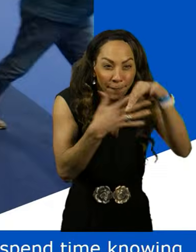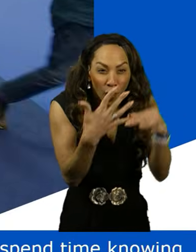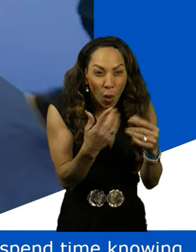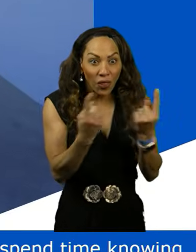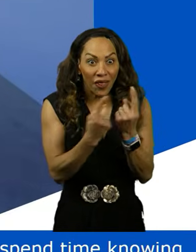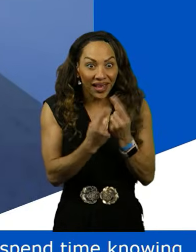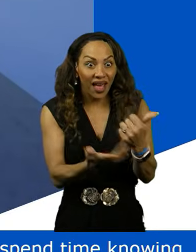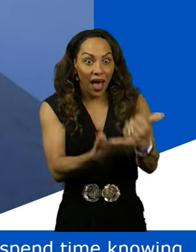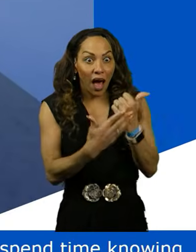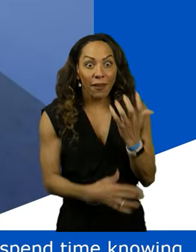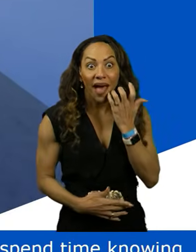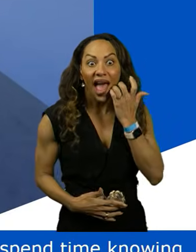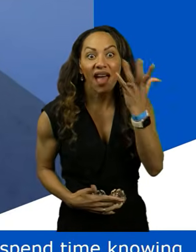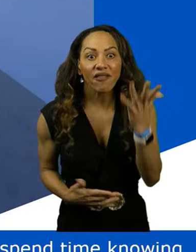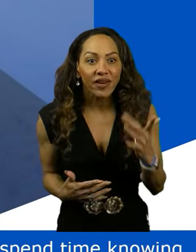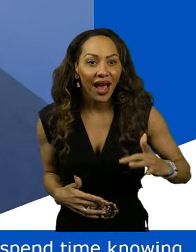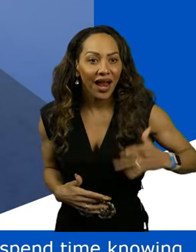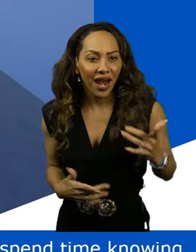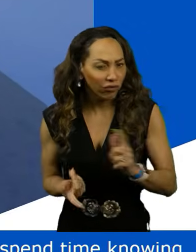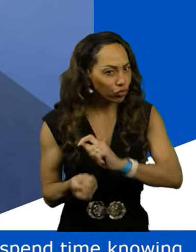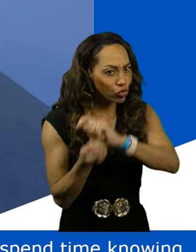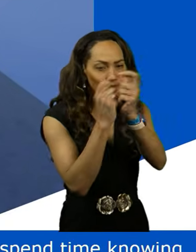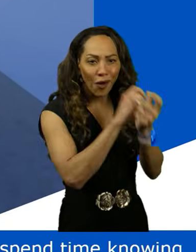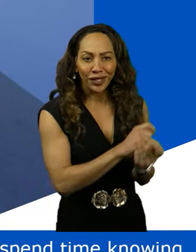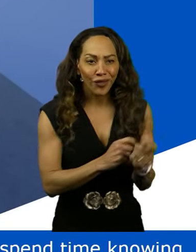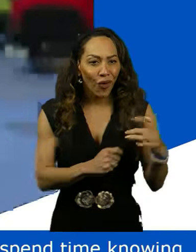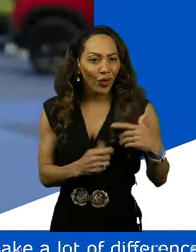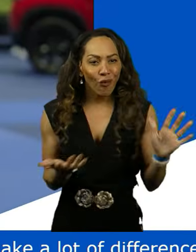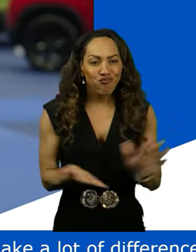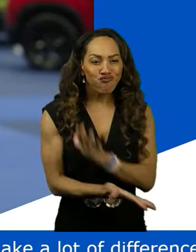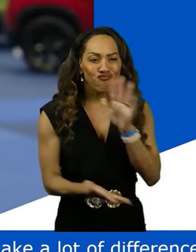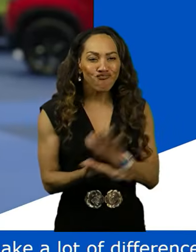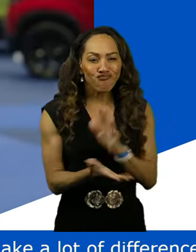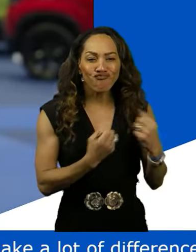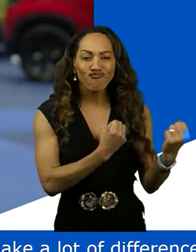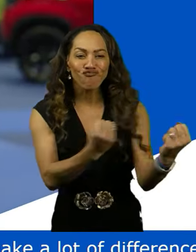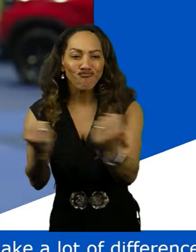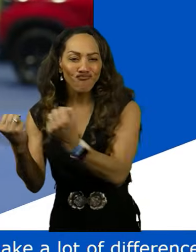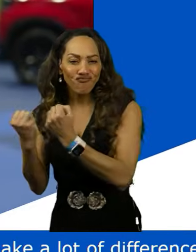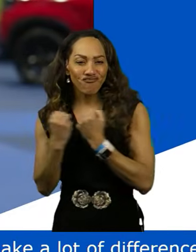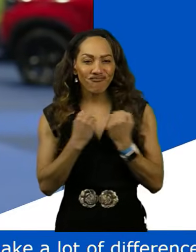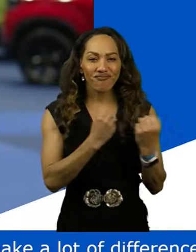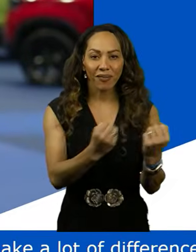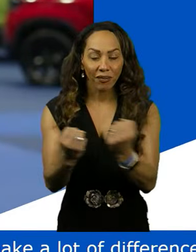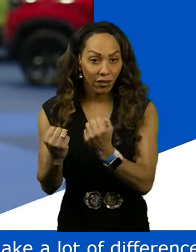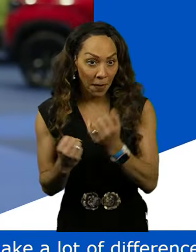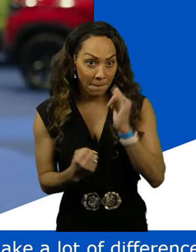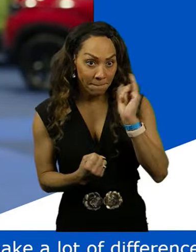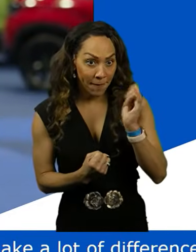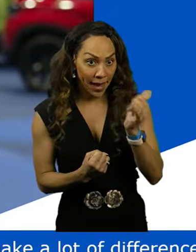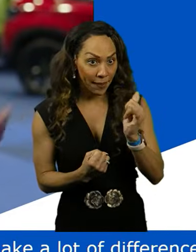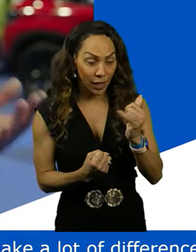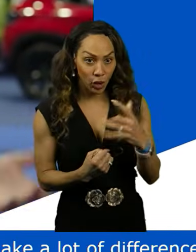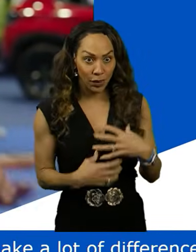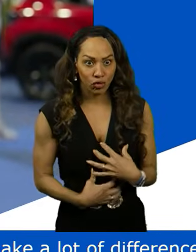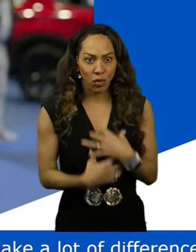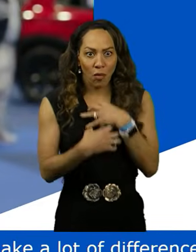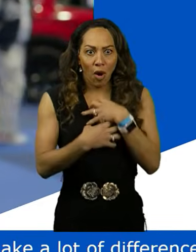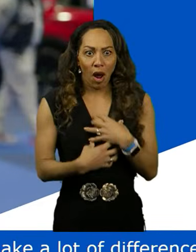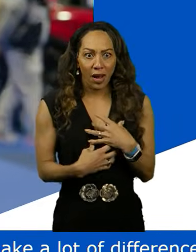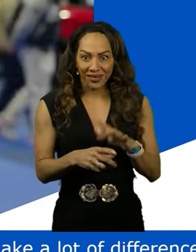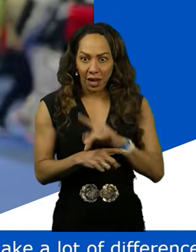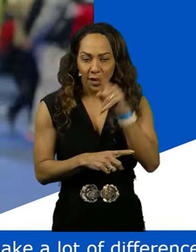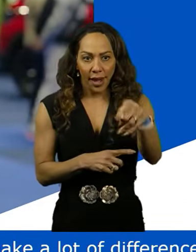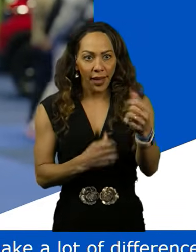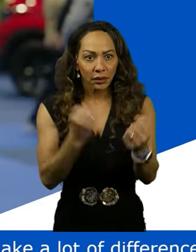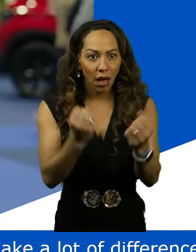difference to everyday life and transform your enjoyment of the vehicle. You might be surprised at what your next vehicle can do and how much easier